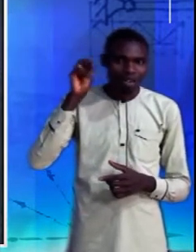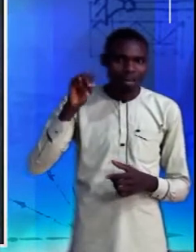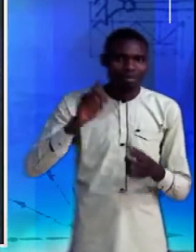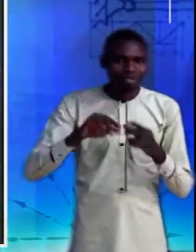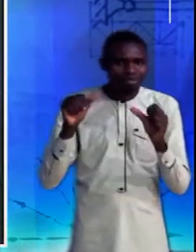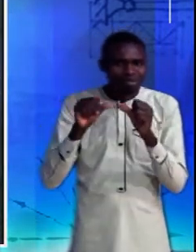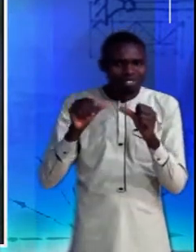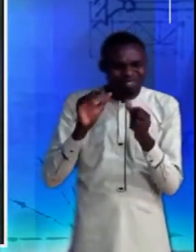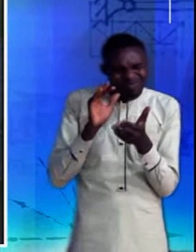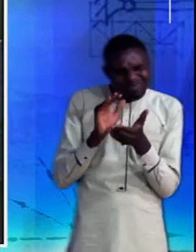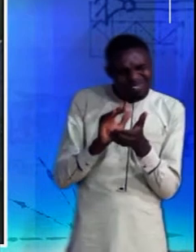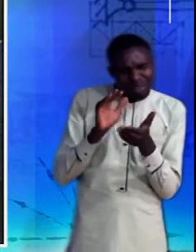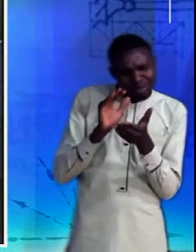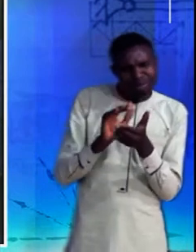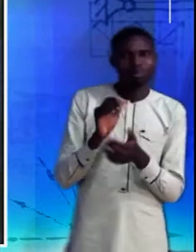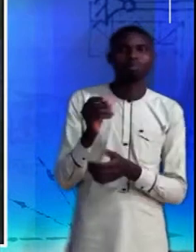Classification of